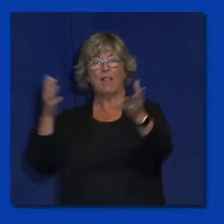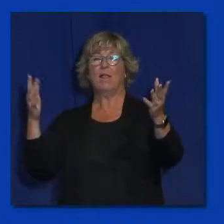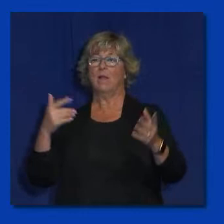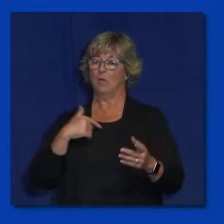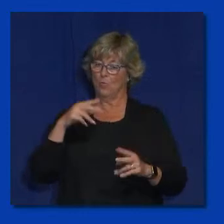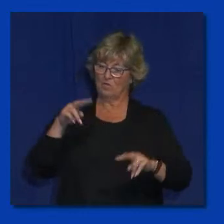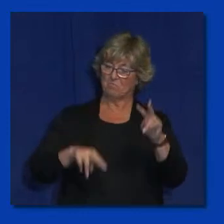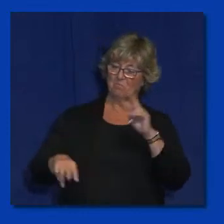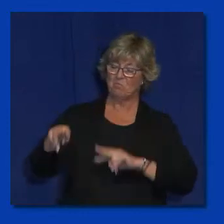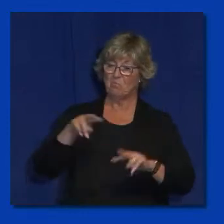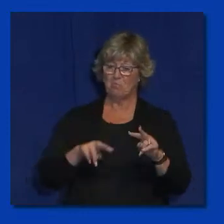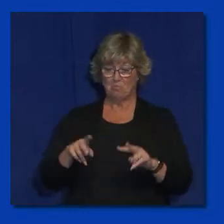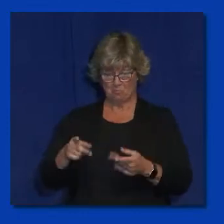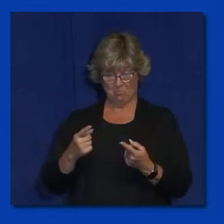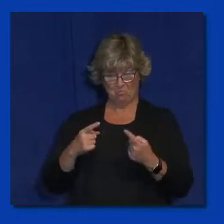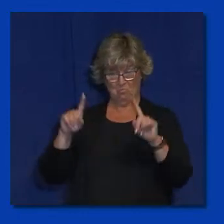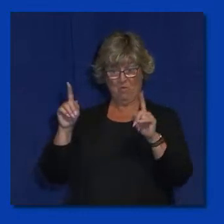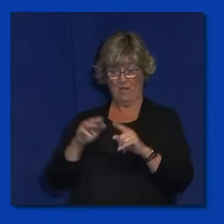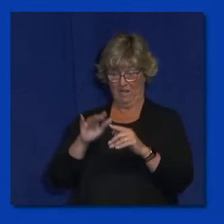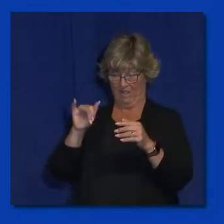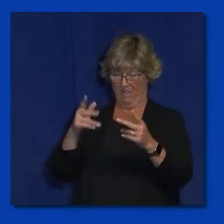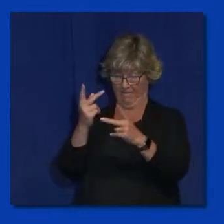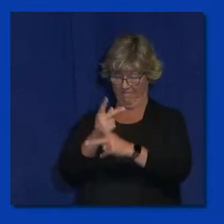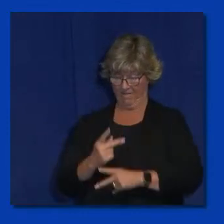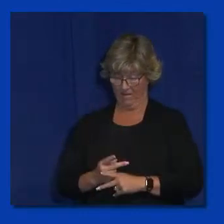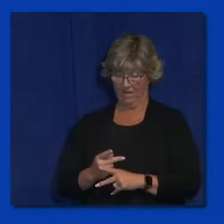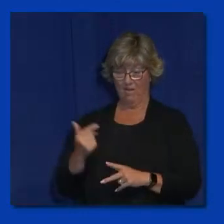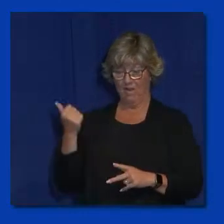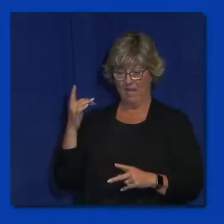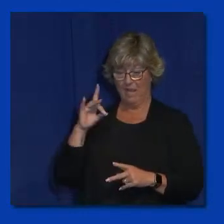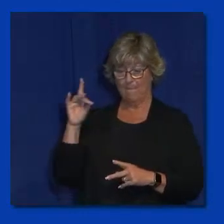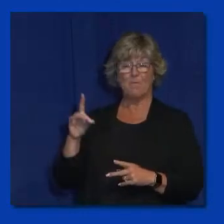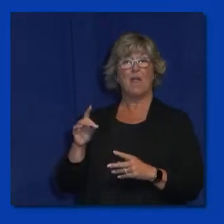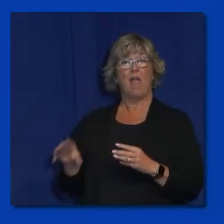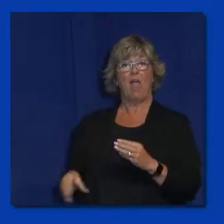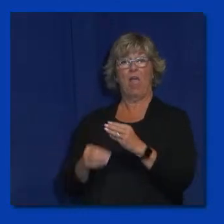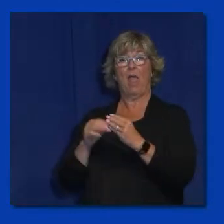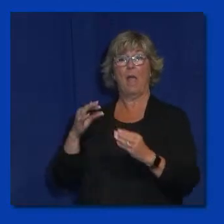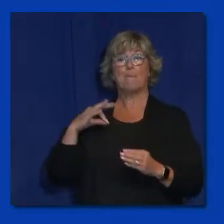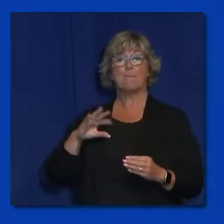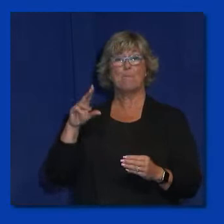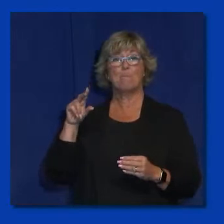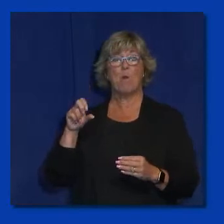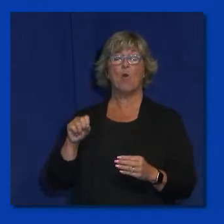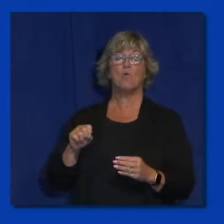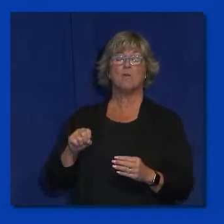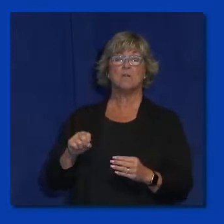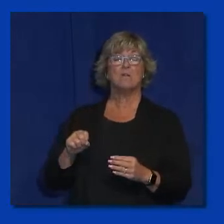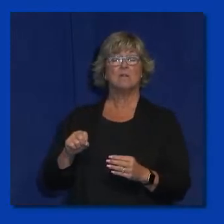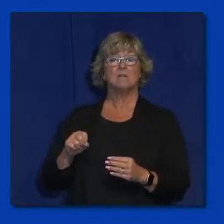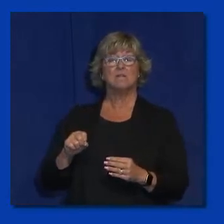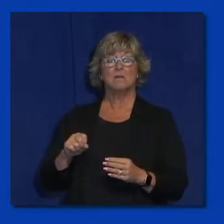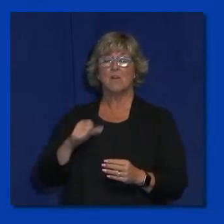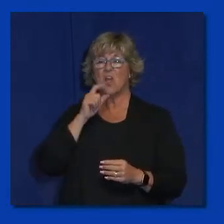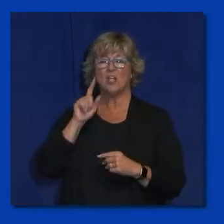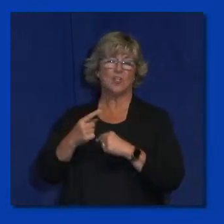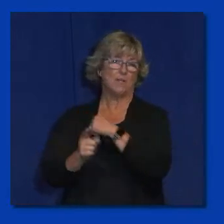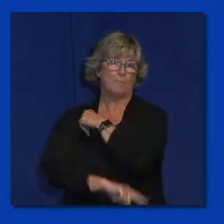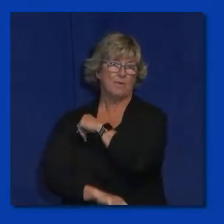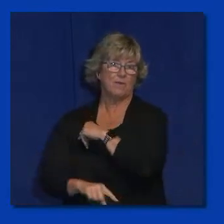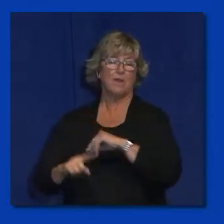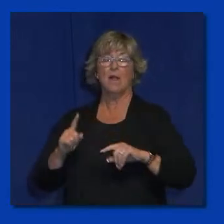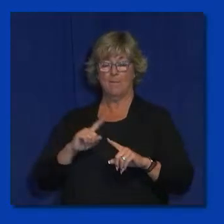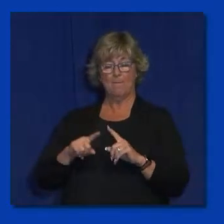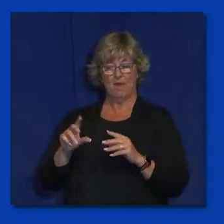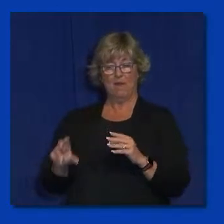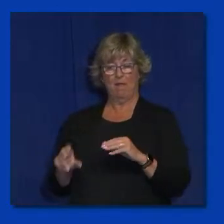measure them. If they're successful in their metrics, we actually have 18% bonuses. So we're incentivizing, not just being punitive if they don't put the